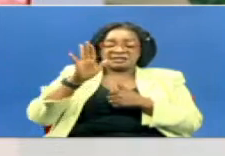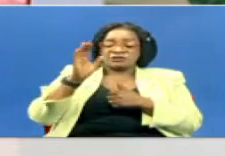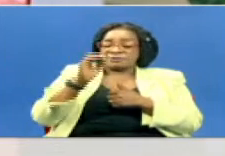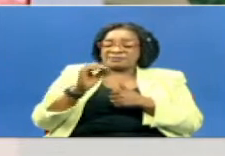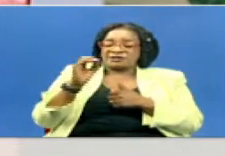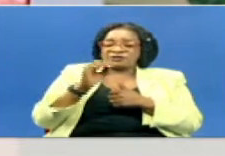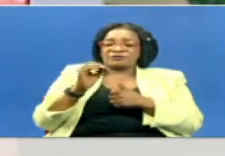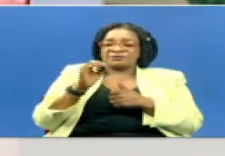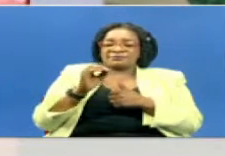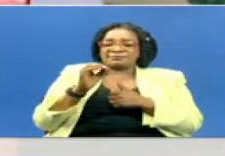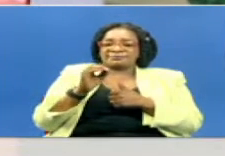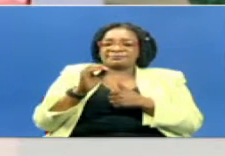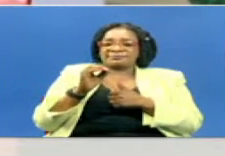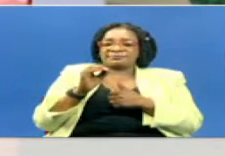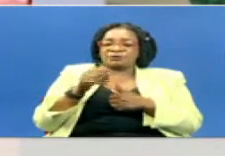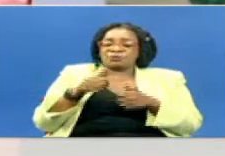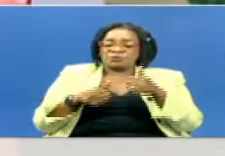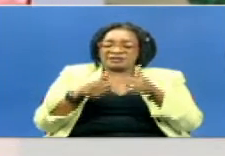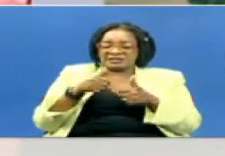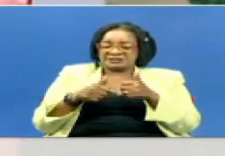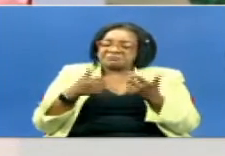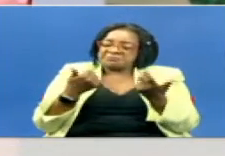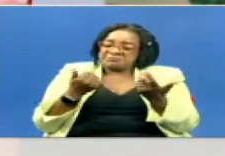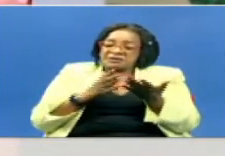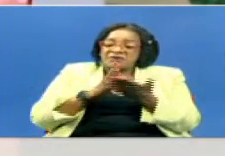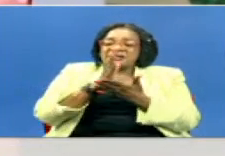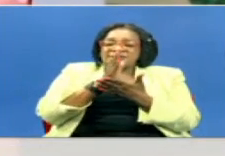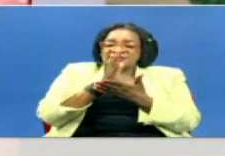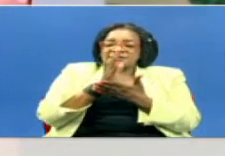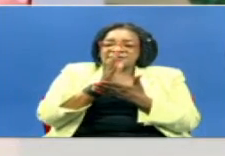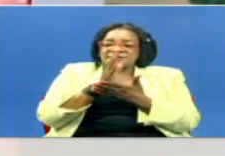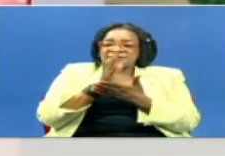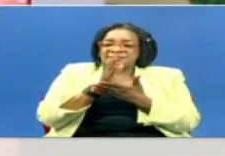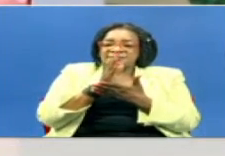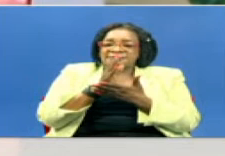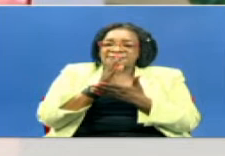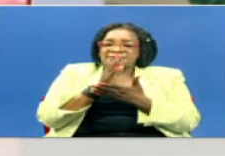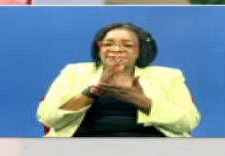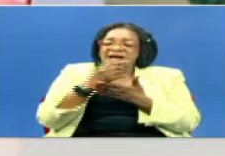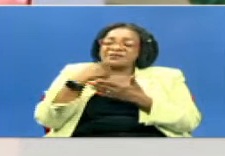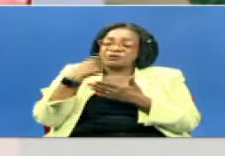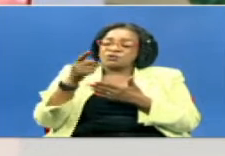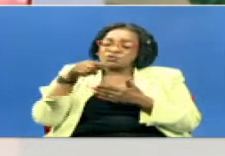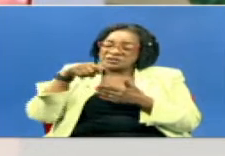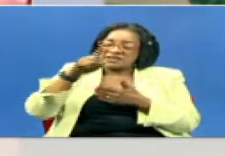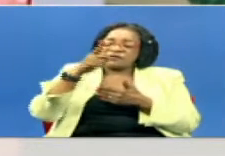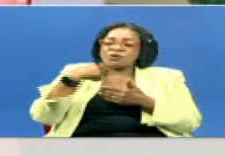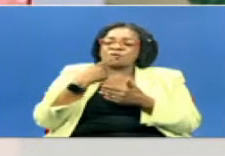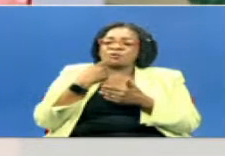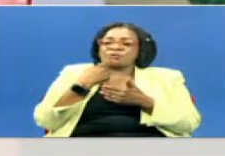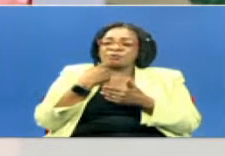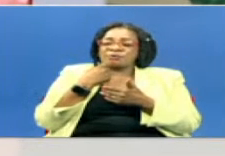his opinion to which he's entitled. But having told you who he is,